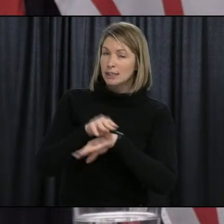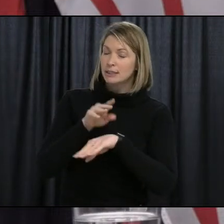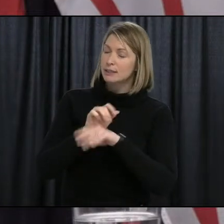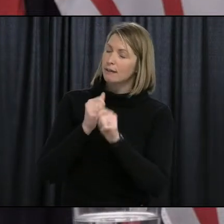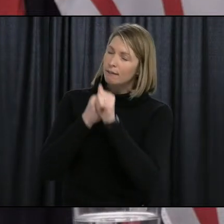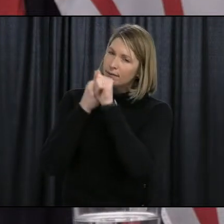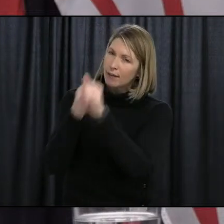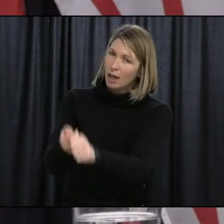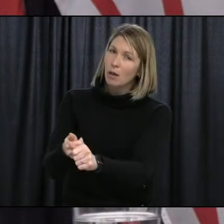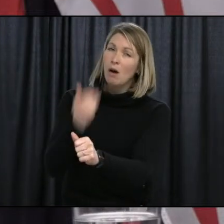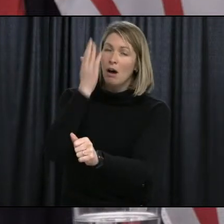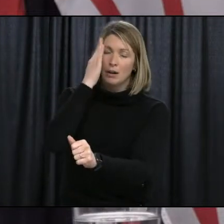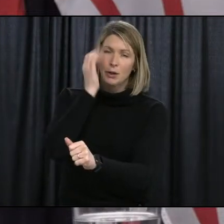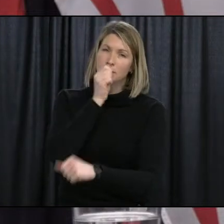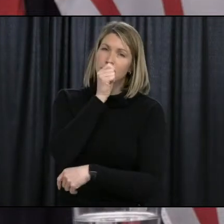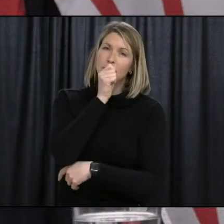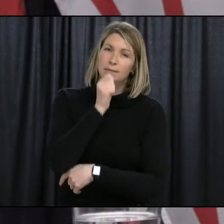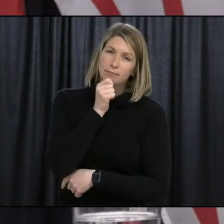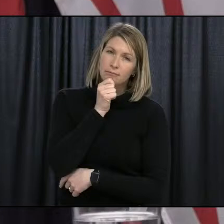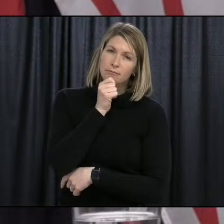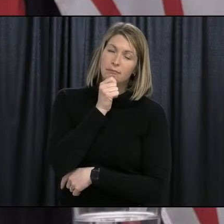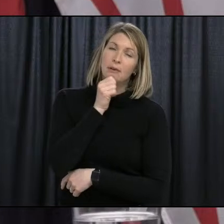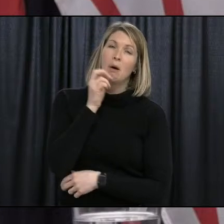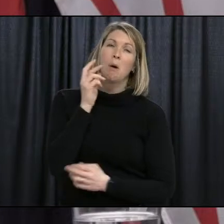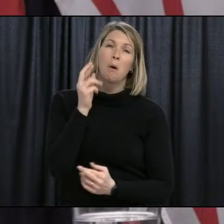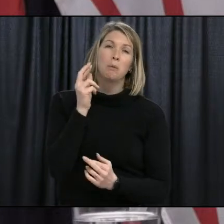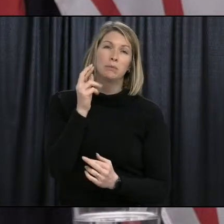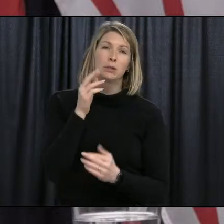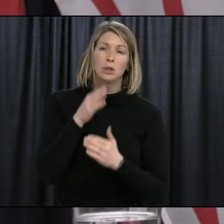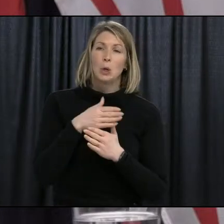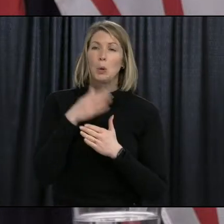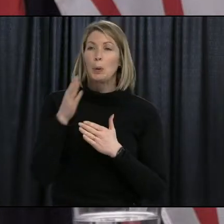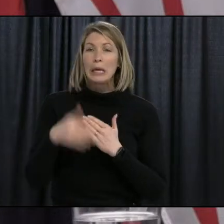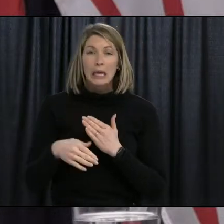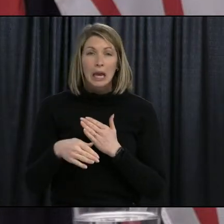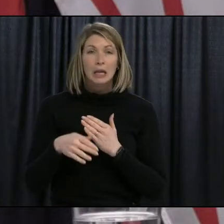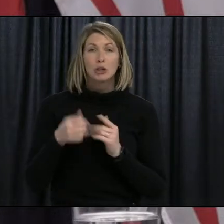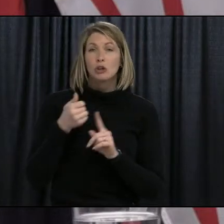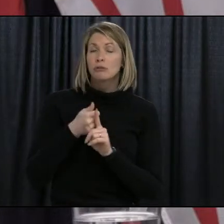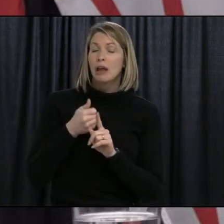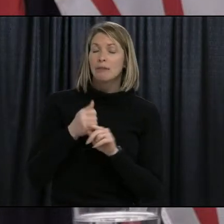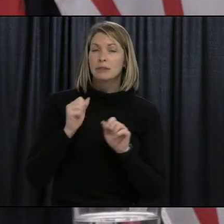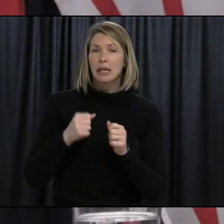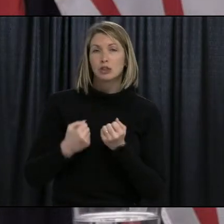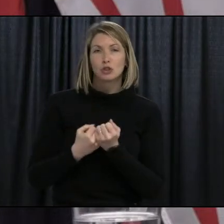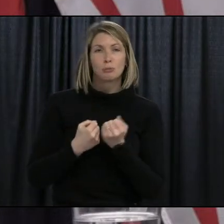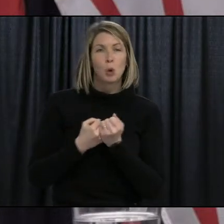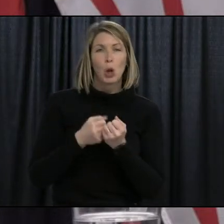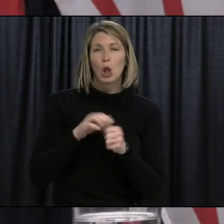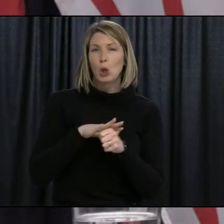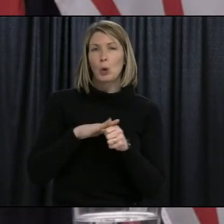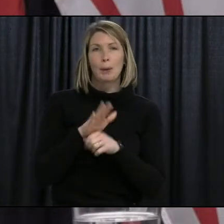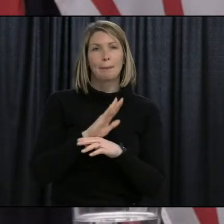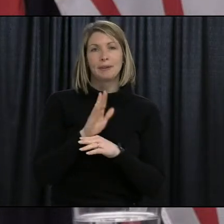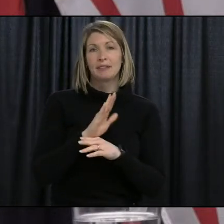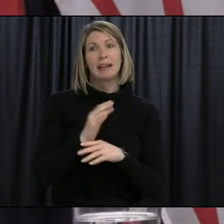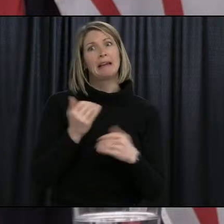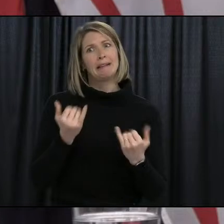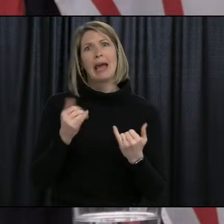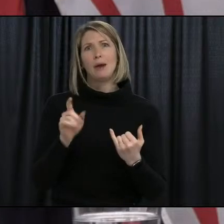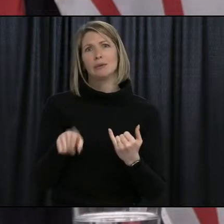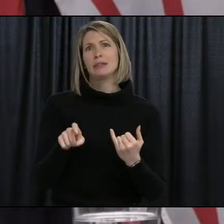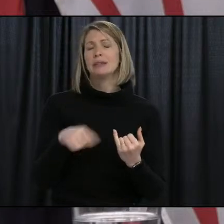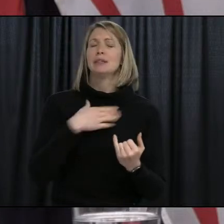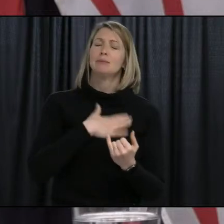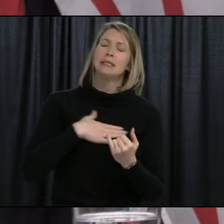deeper. Throughout the weekend, if you can find it in you to support local businesses, now is the time that they need your support the most. So please continue to